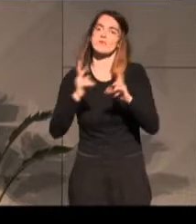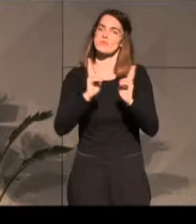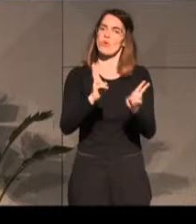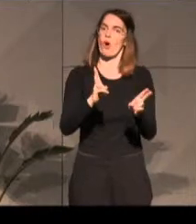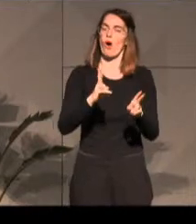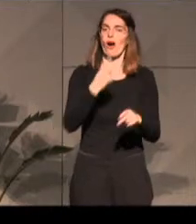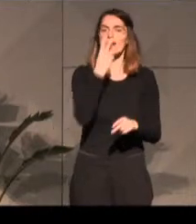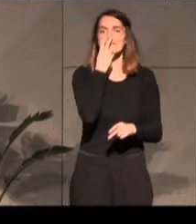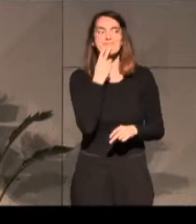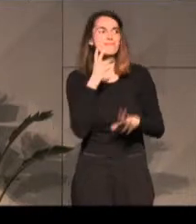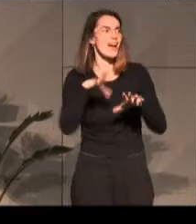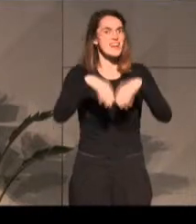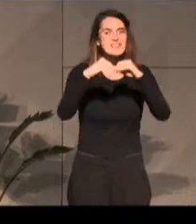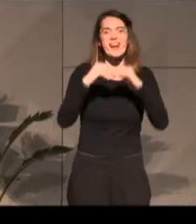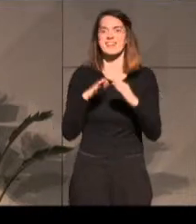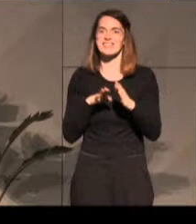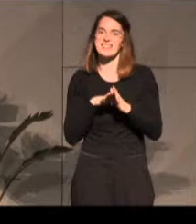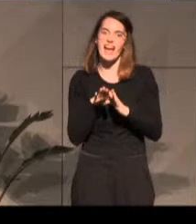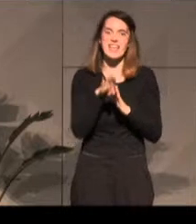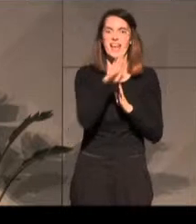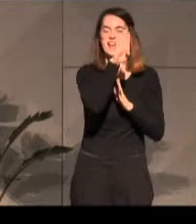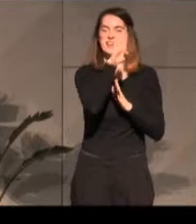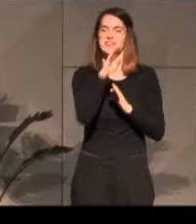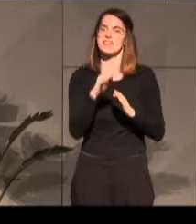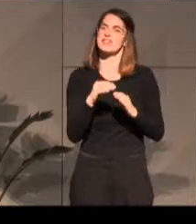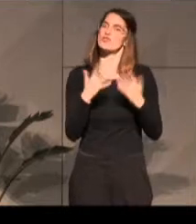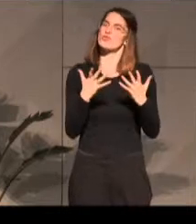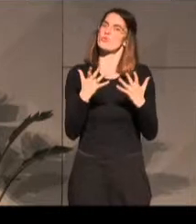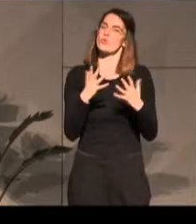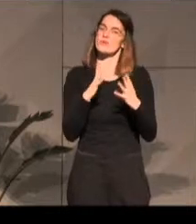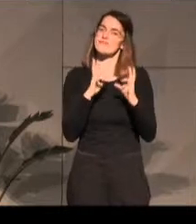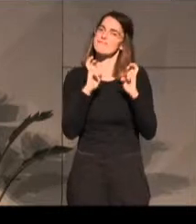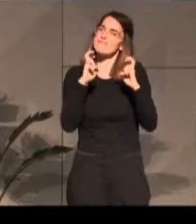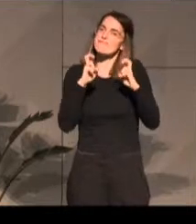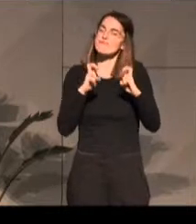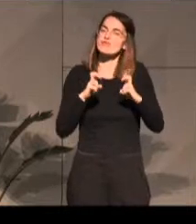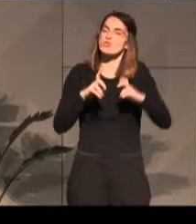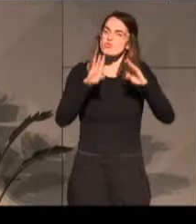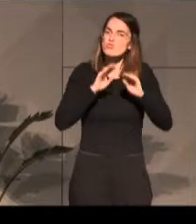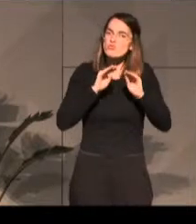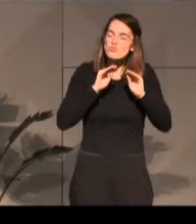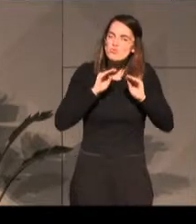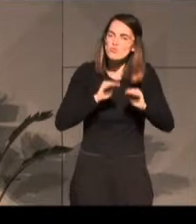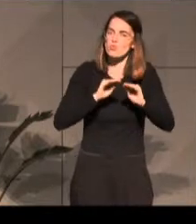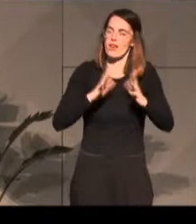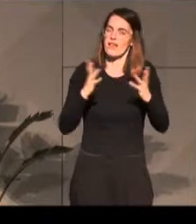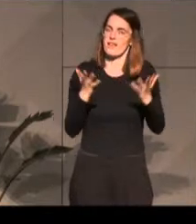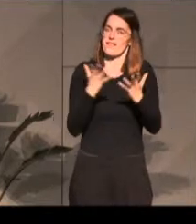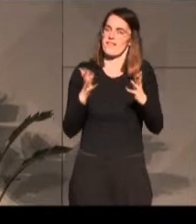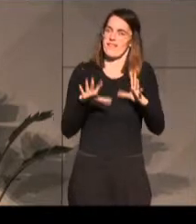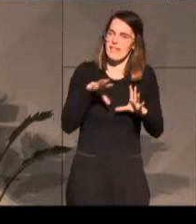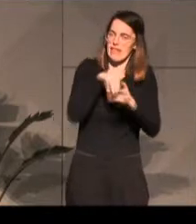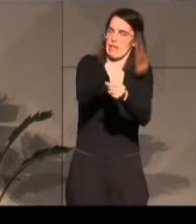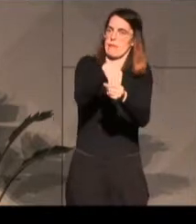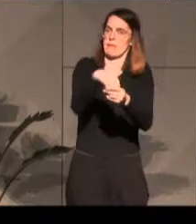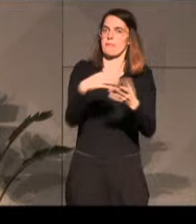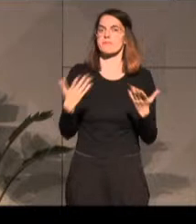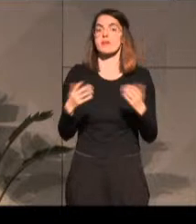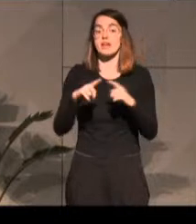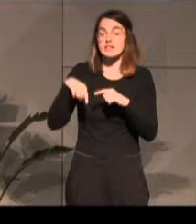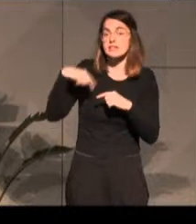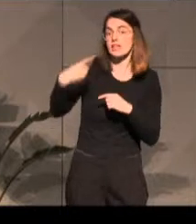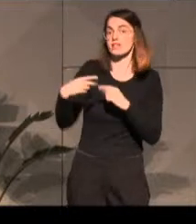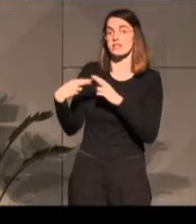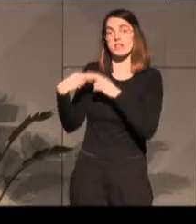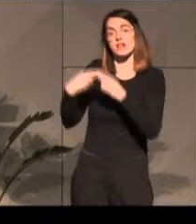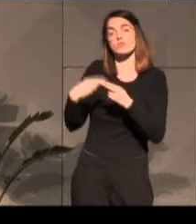have young scientists on board who are at the beginning of their career. We were able to include them so as